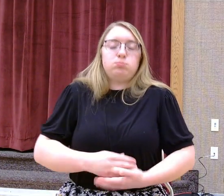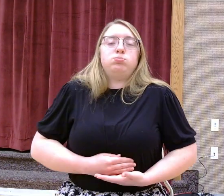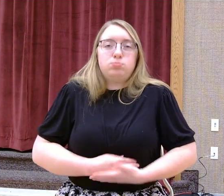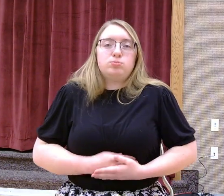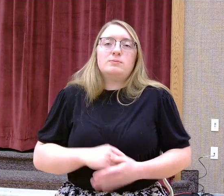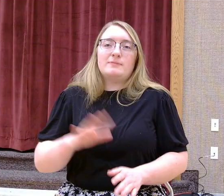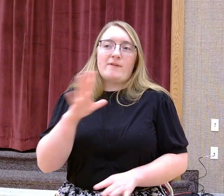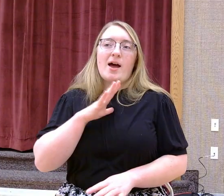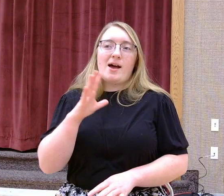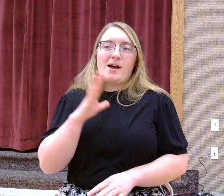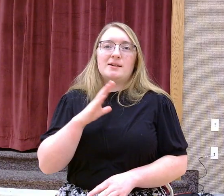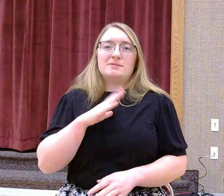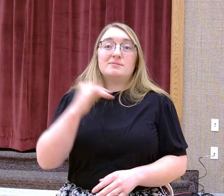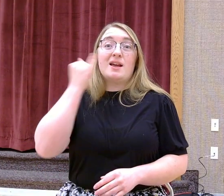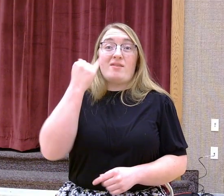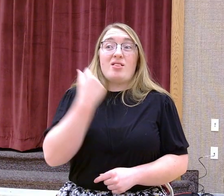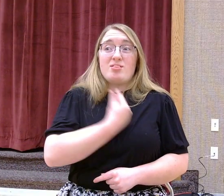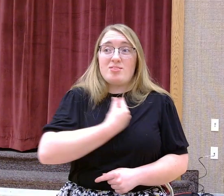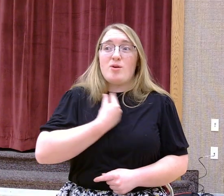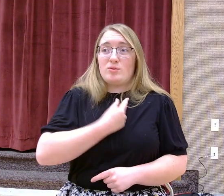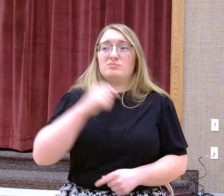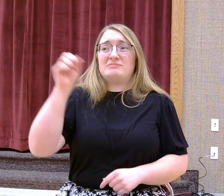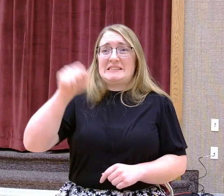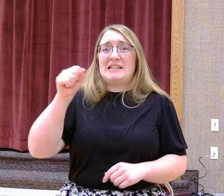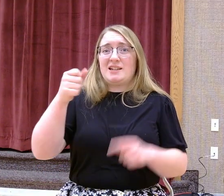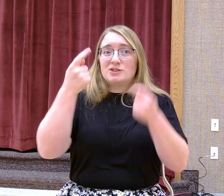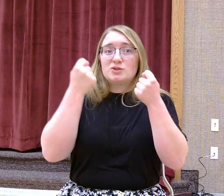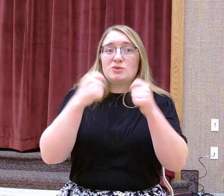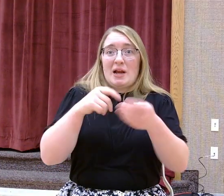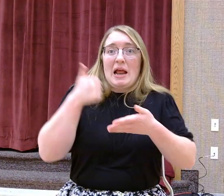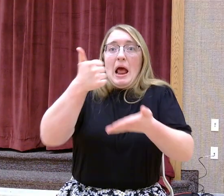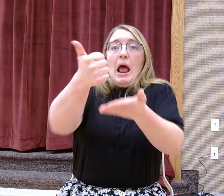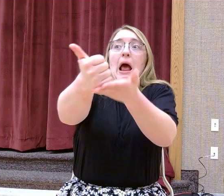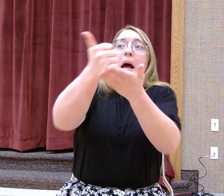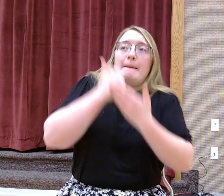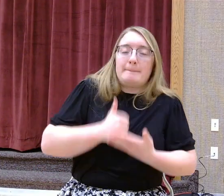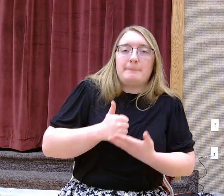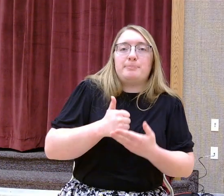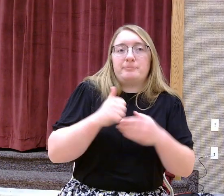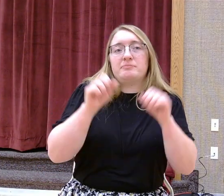yeah, it's tough when you're alone. Yeah, just try and get to help as soon as you can